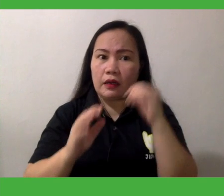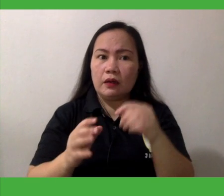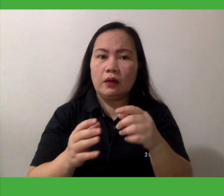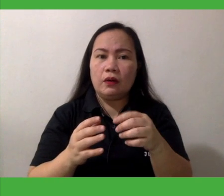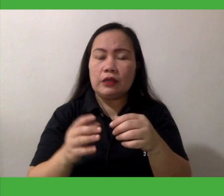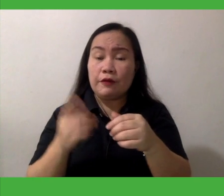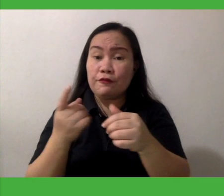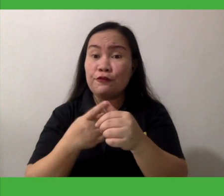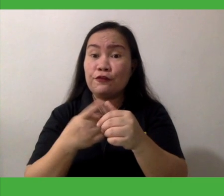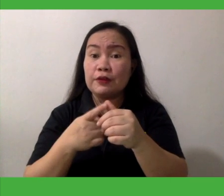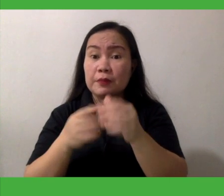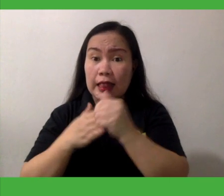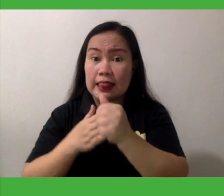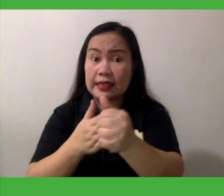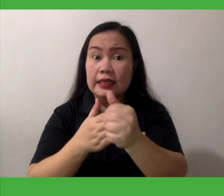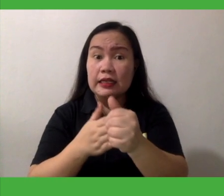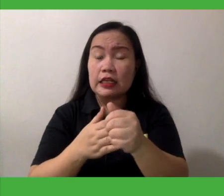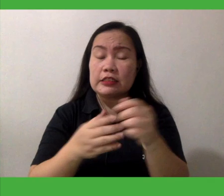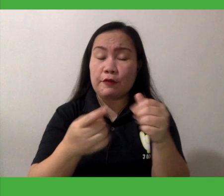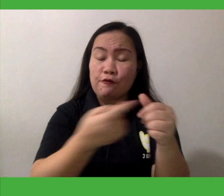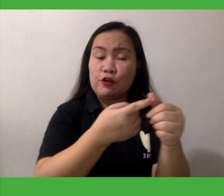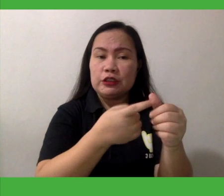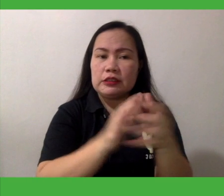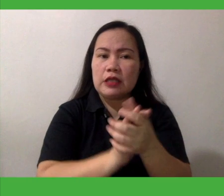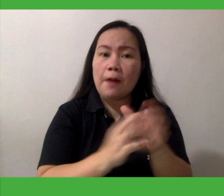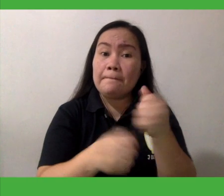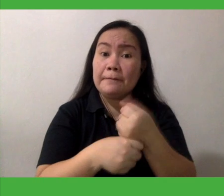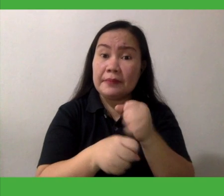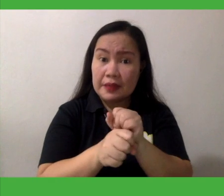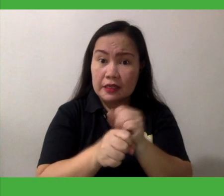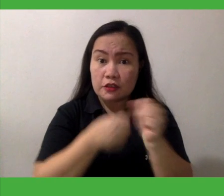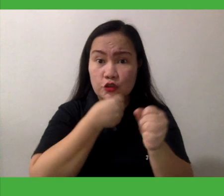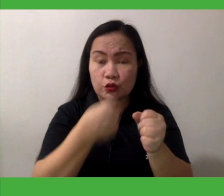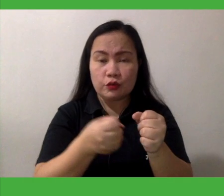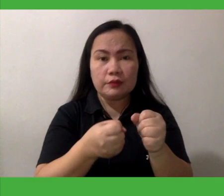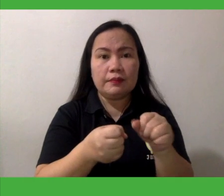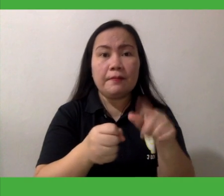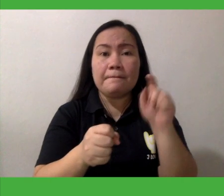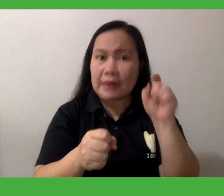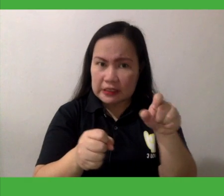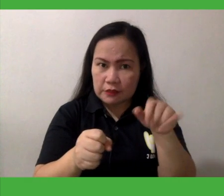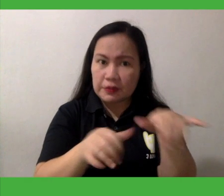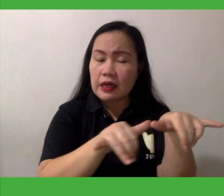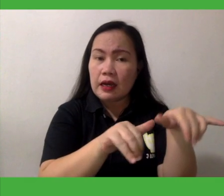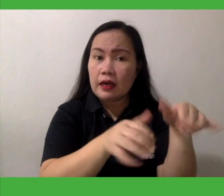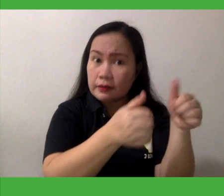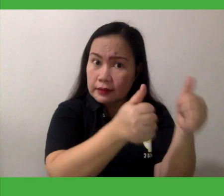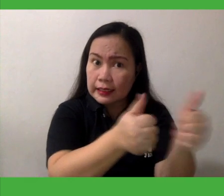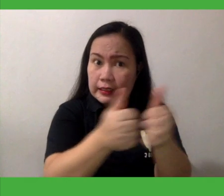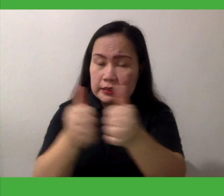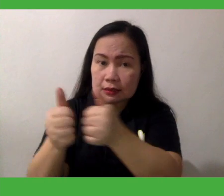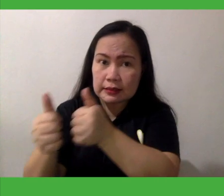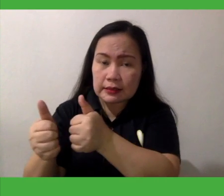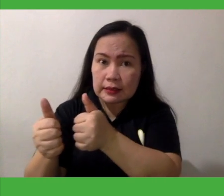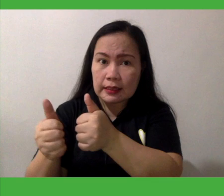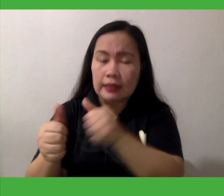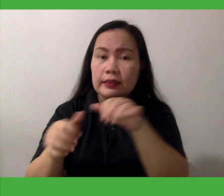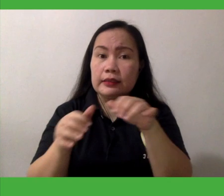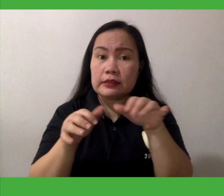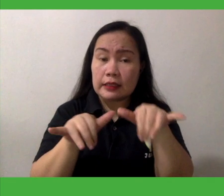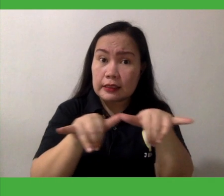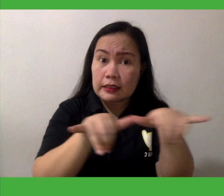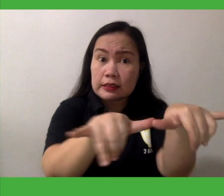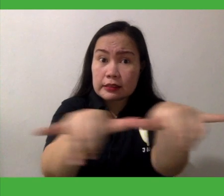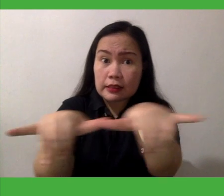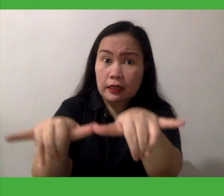Ibig sabihin, siya yung nasa unahan. Okay, but make sure it must be arranged when we are getting the leading